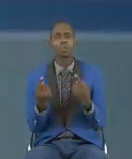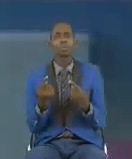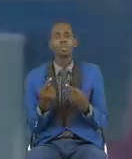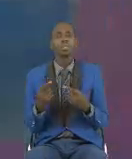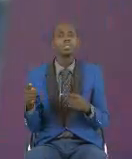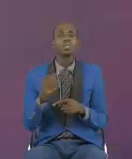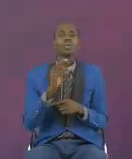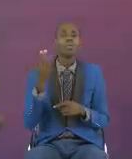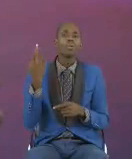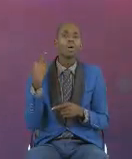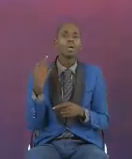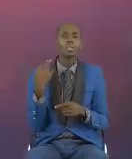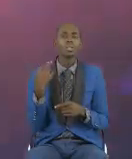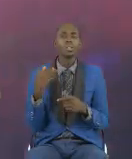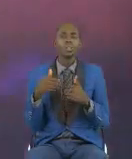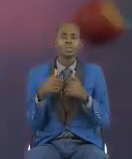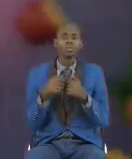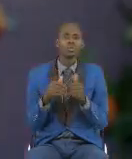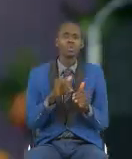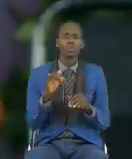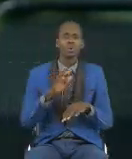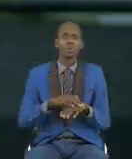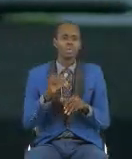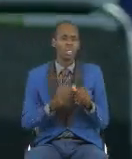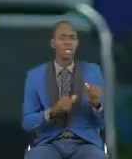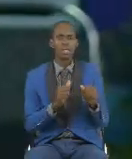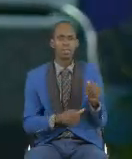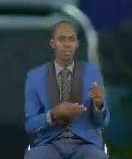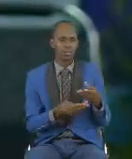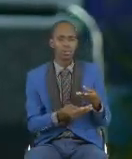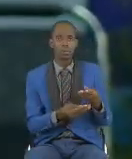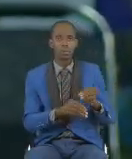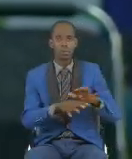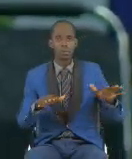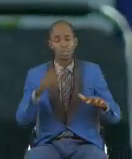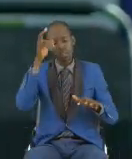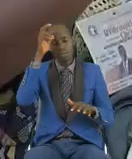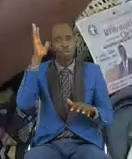losing on every ground, the devil will lose on every ground.